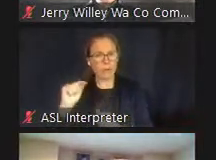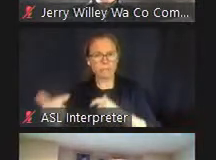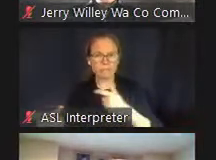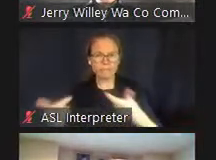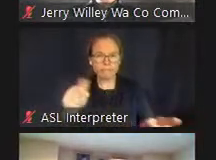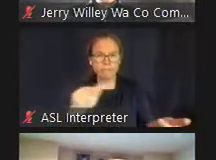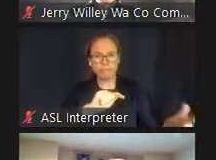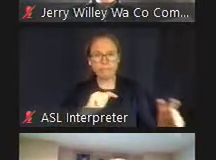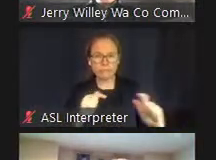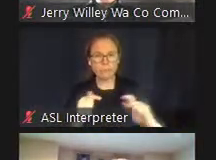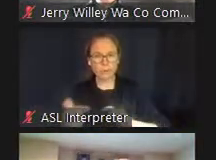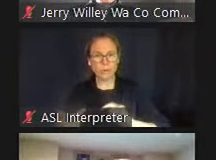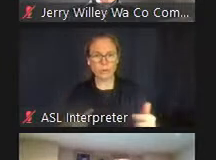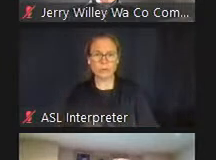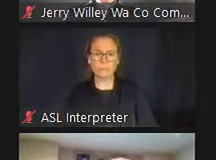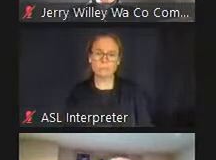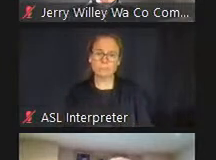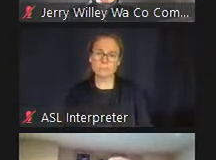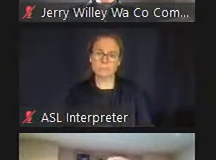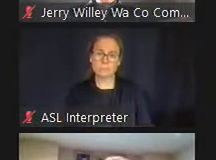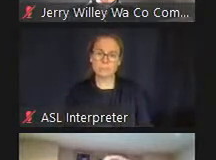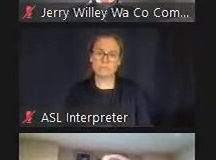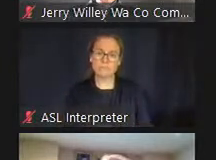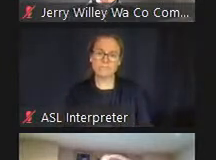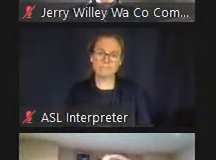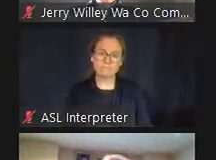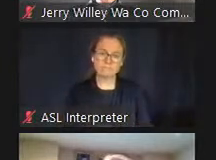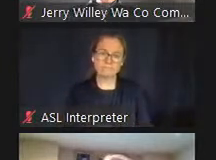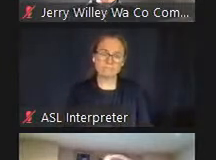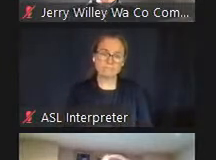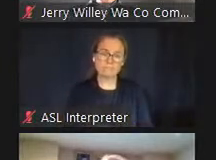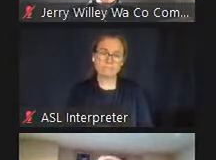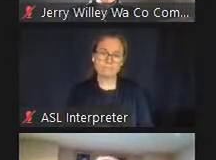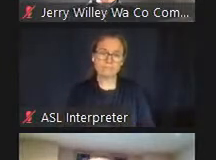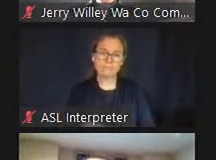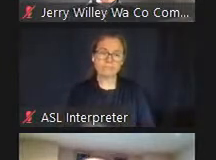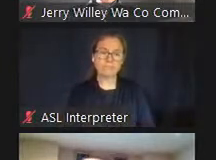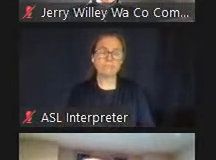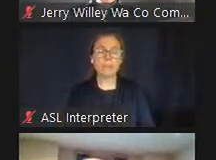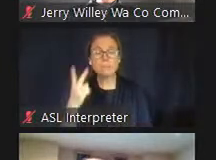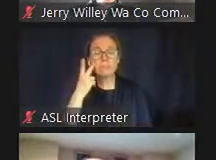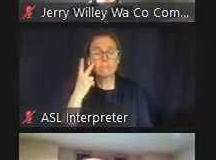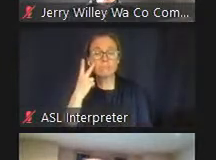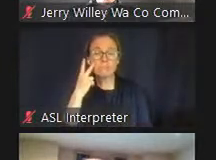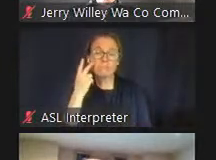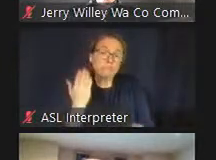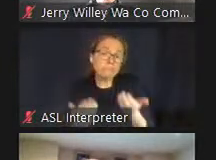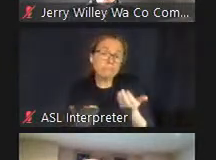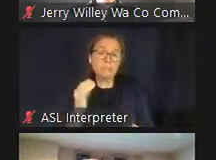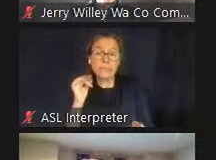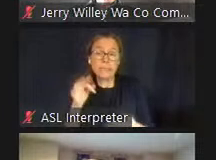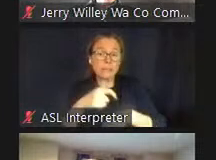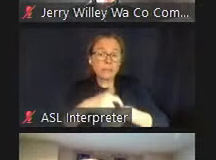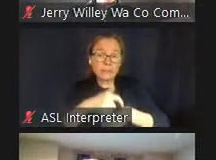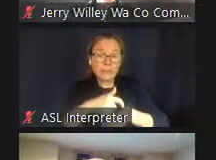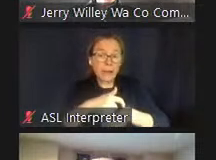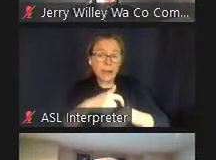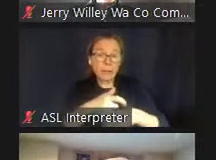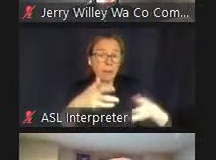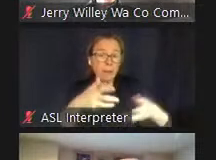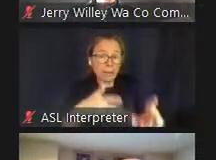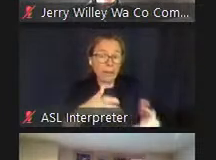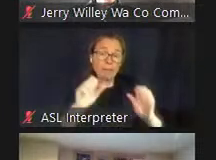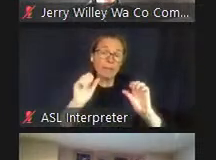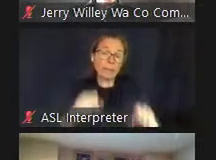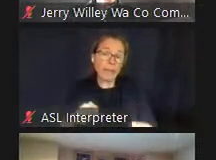on how many participants are joining us today, we may be able to provide more opportunities,